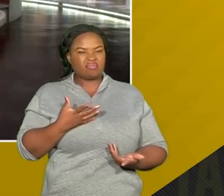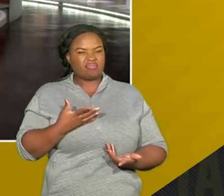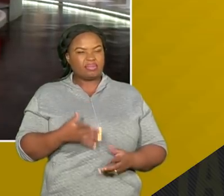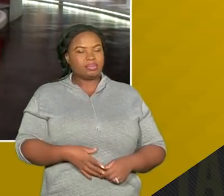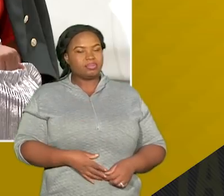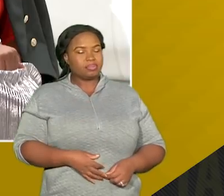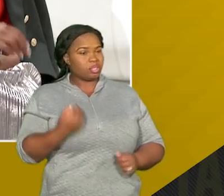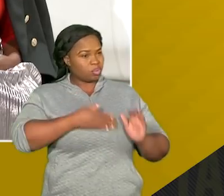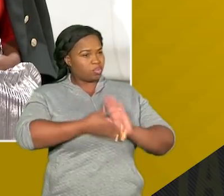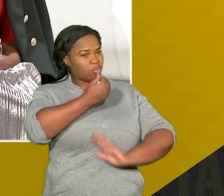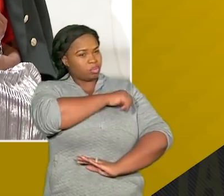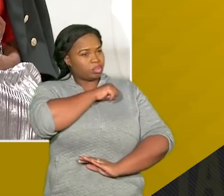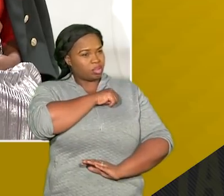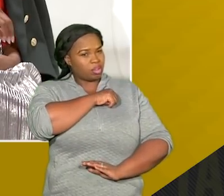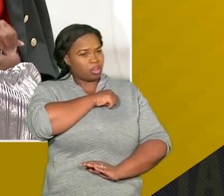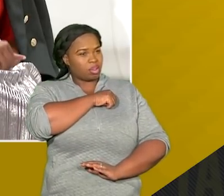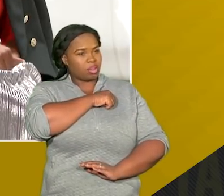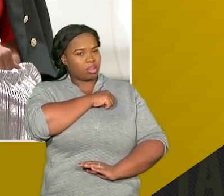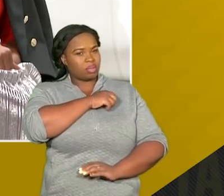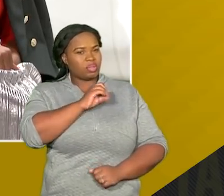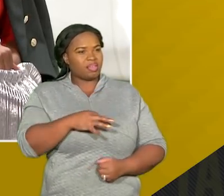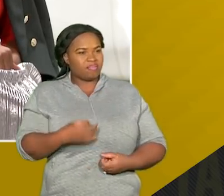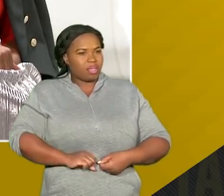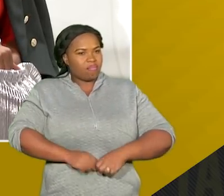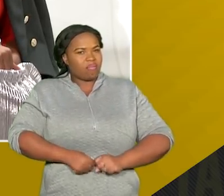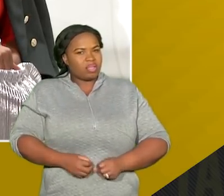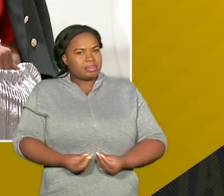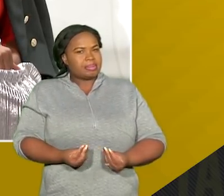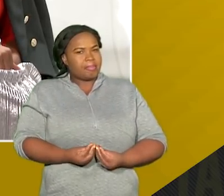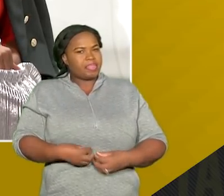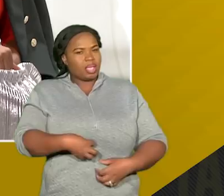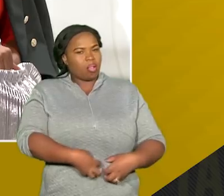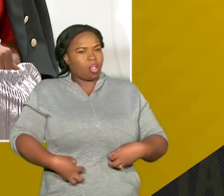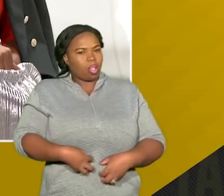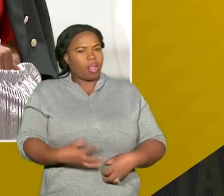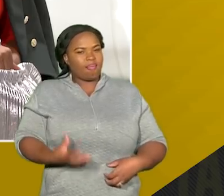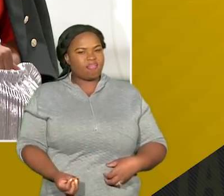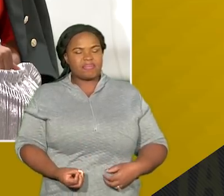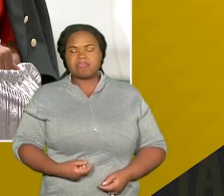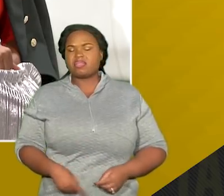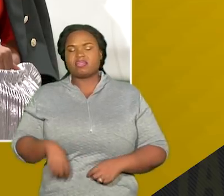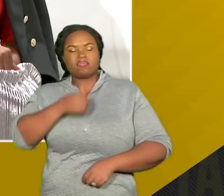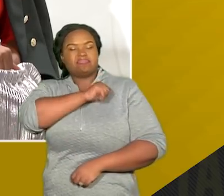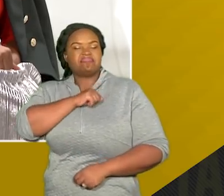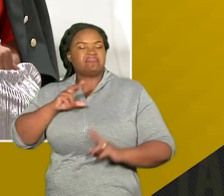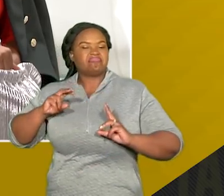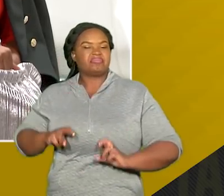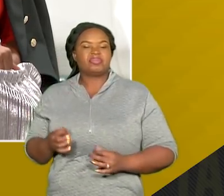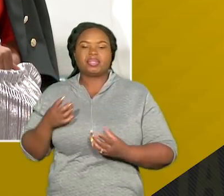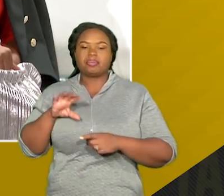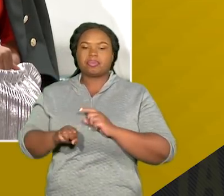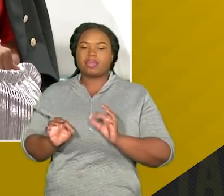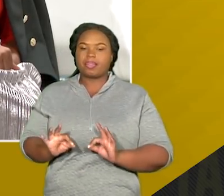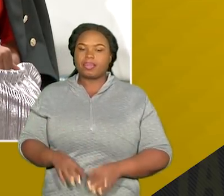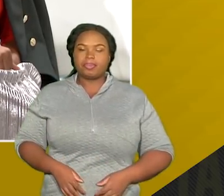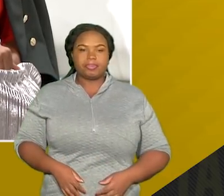let me suspect, like, finally, something, go stomach, sir. Well, really, especially they don't see anything, disowning and so on.